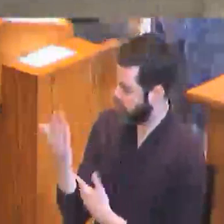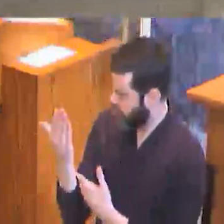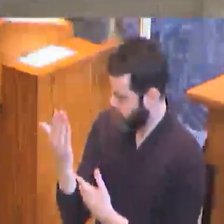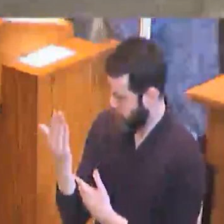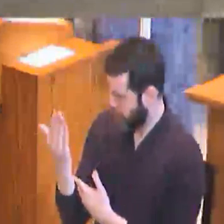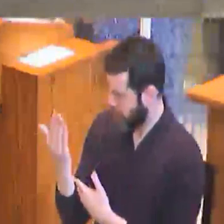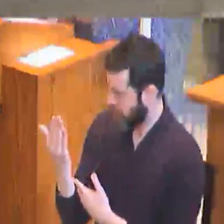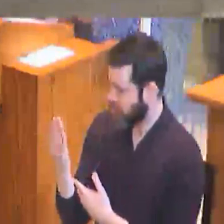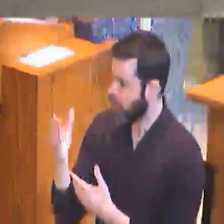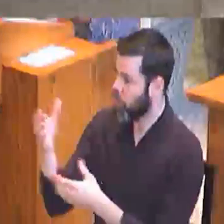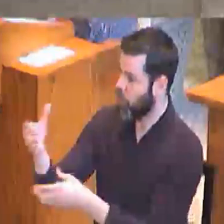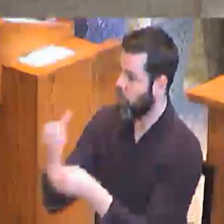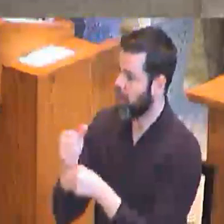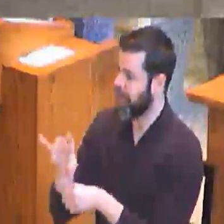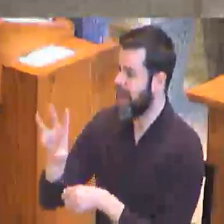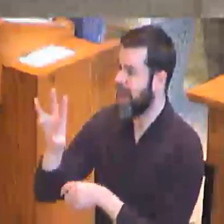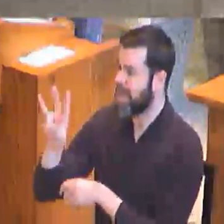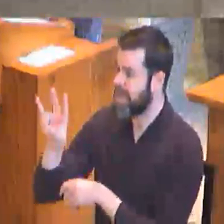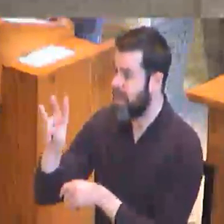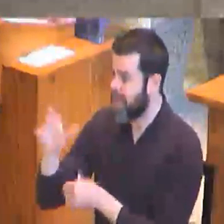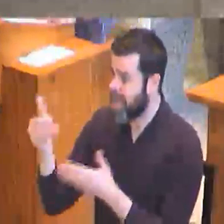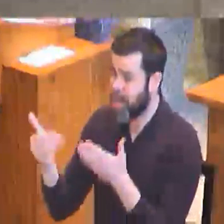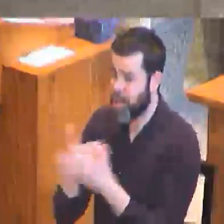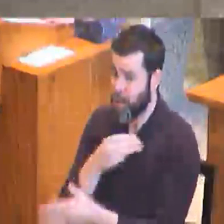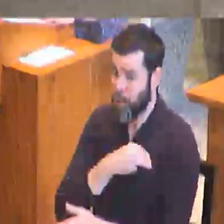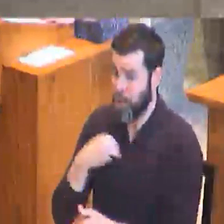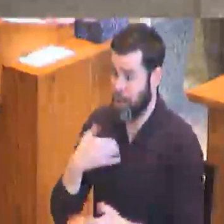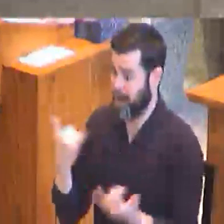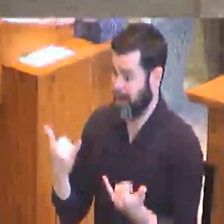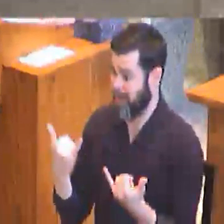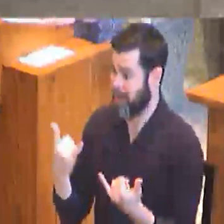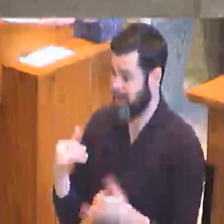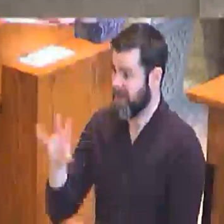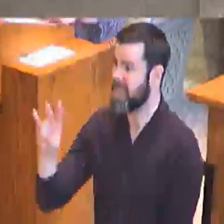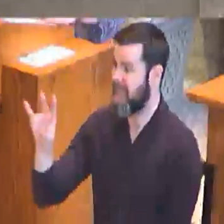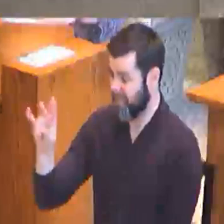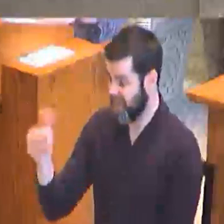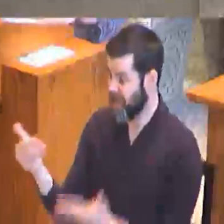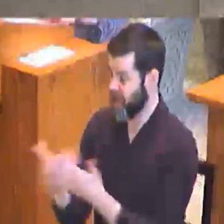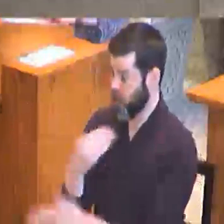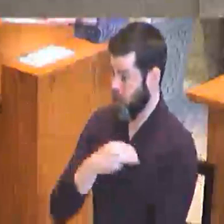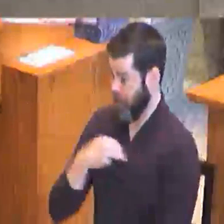receiving 17 new members into our church this morning.